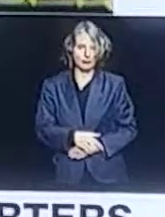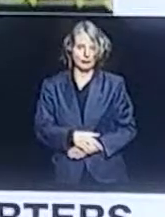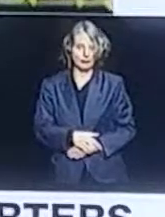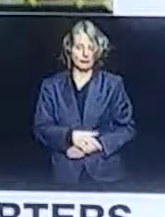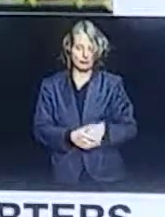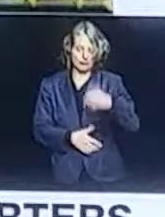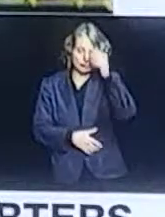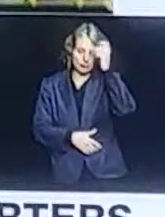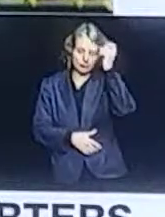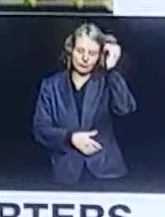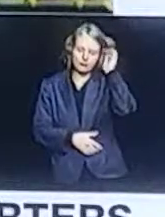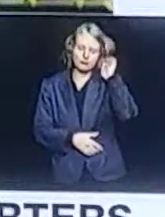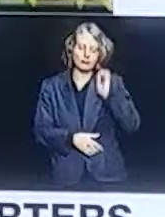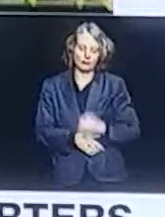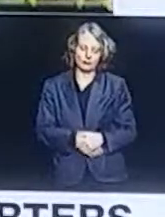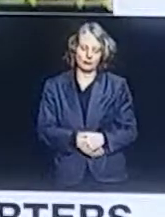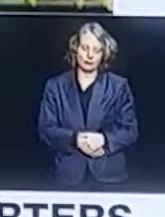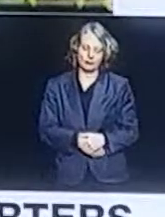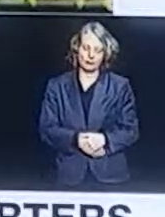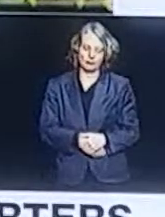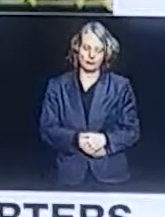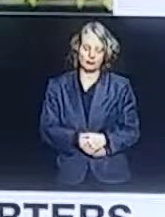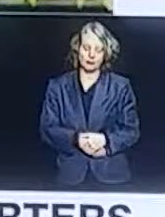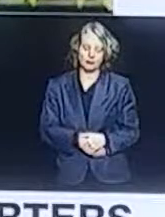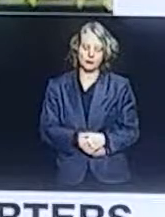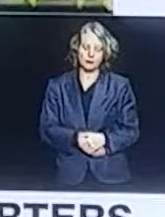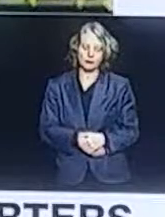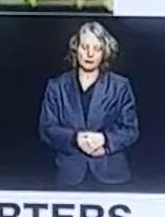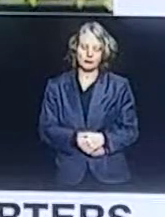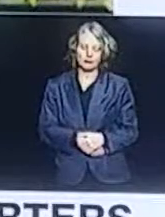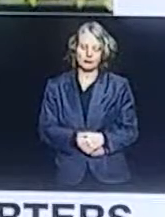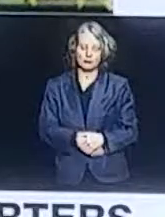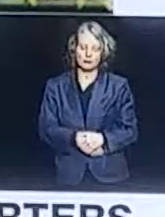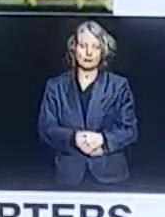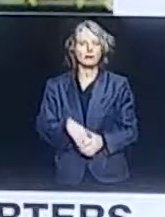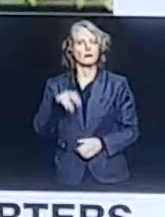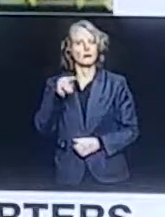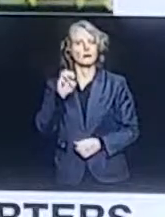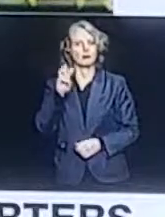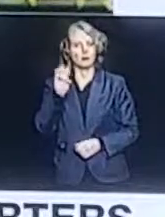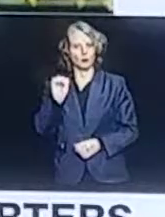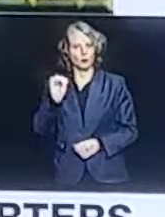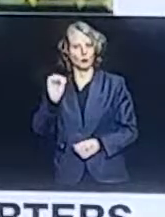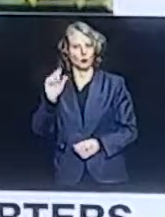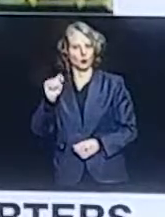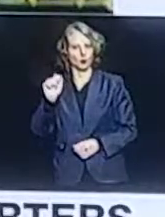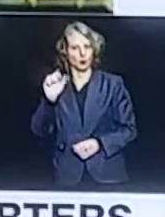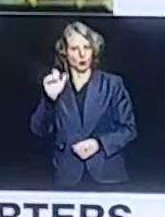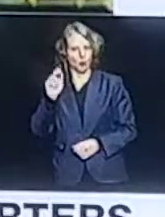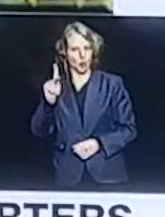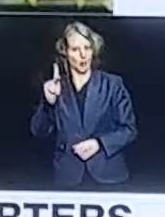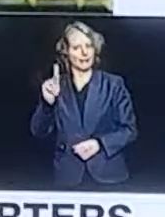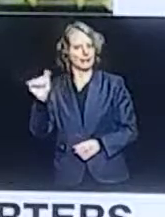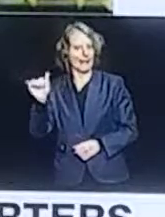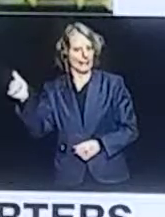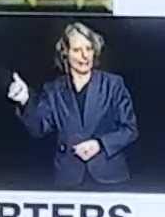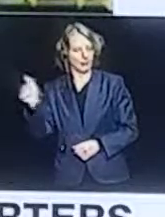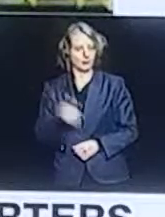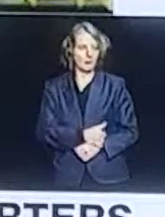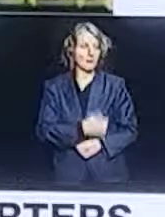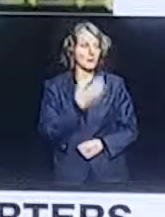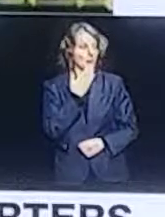operator. Merci, thank you. The next question is from Lucas Mayer, News Talk 1010. Please go ahead. Thank you very much. Good